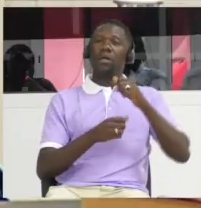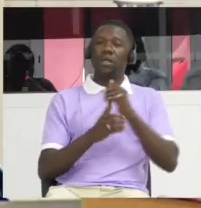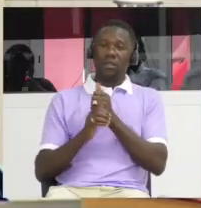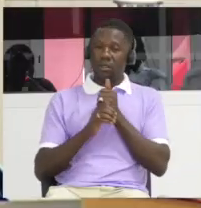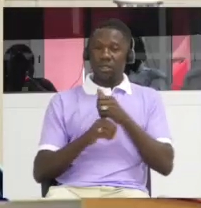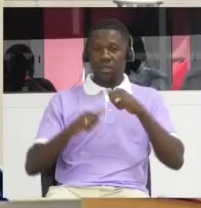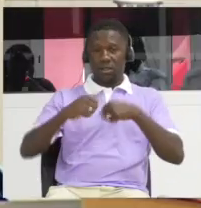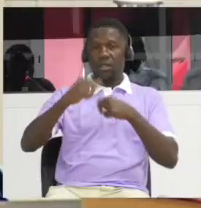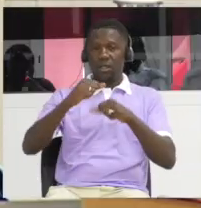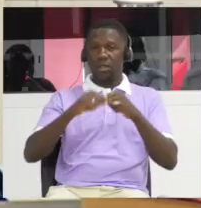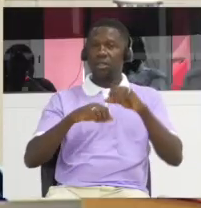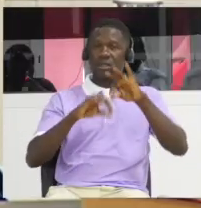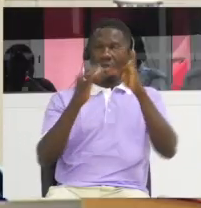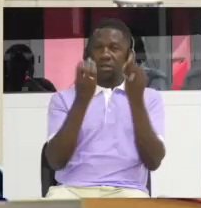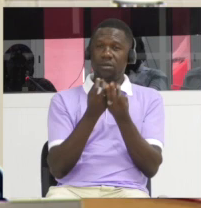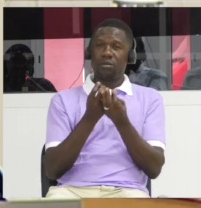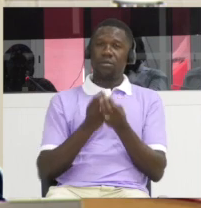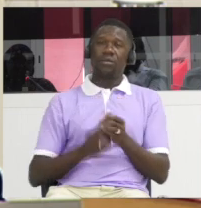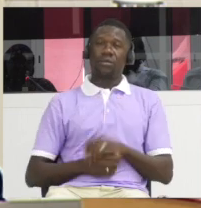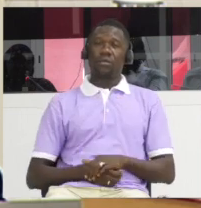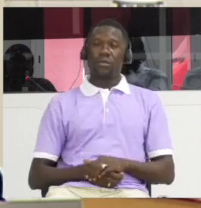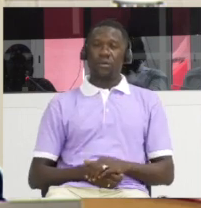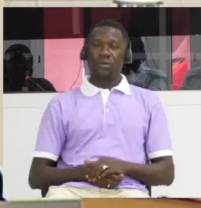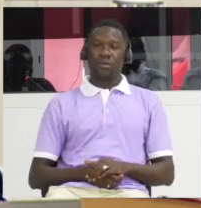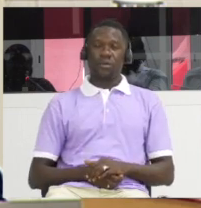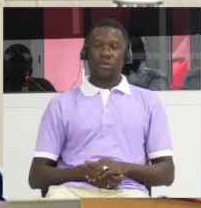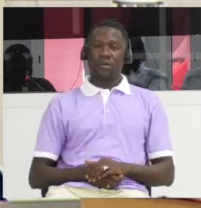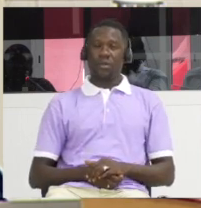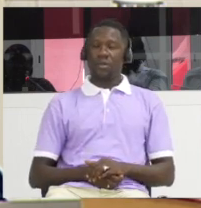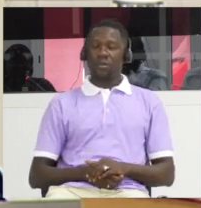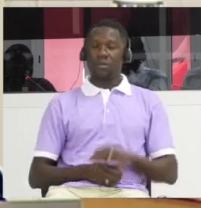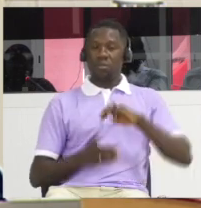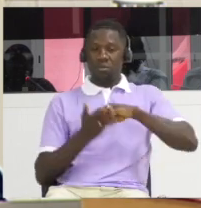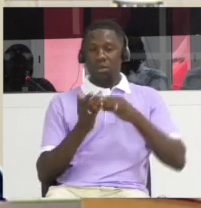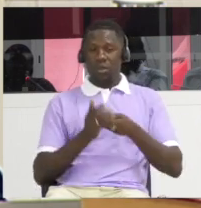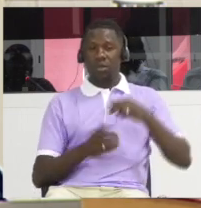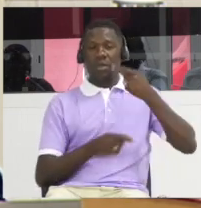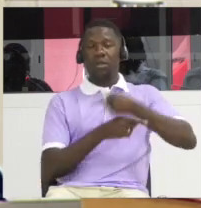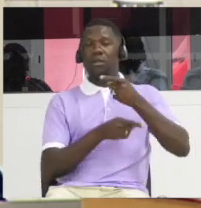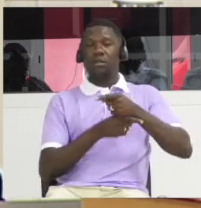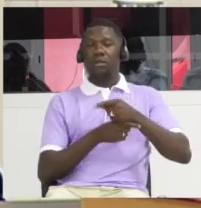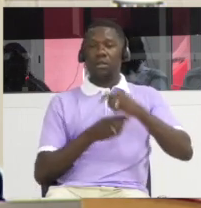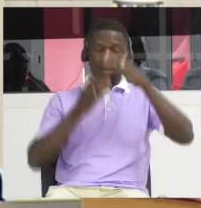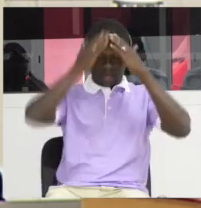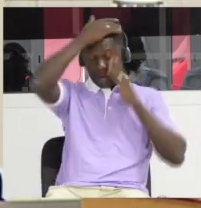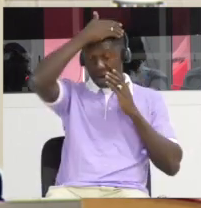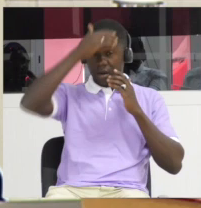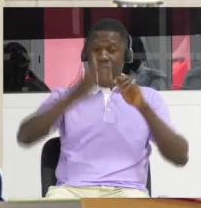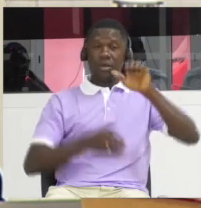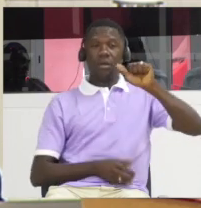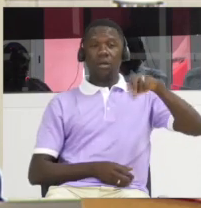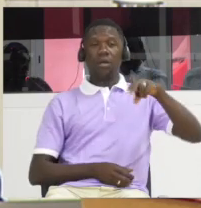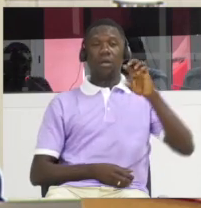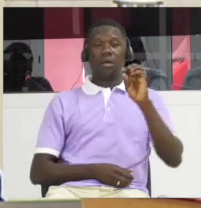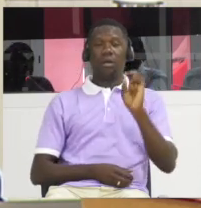I have to look for it in the agreement. It's Nigerian Armed Force Training Assistance Group to the Gambia.